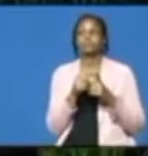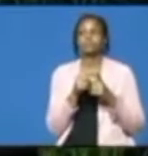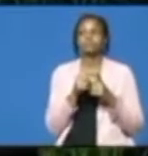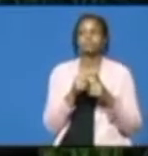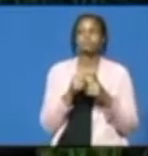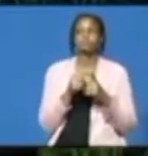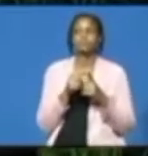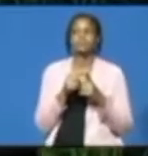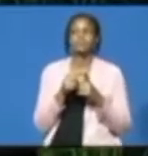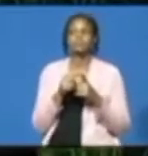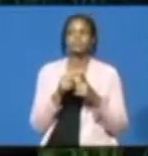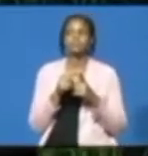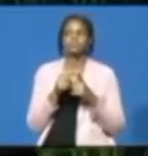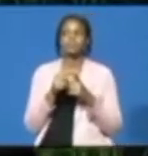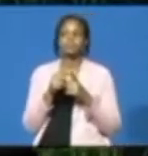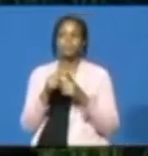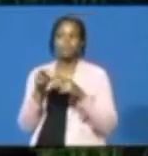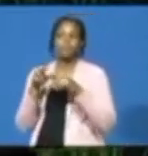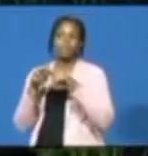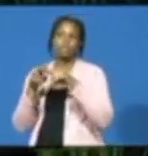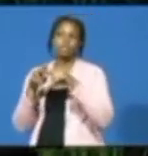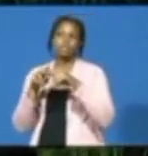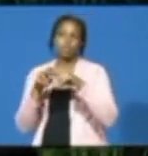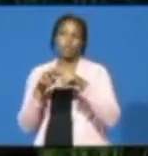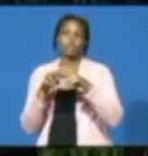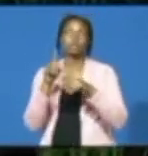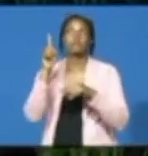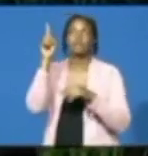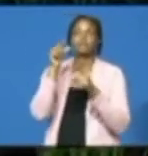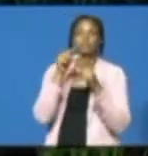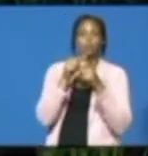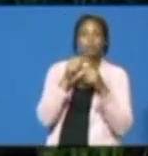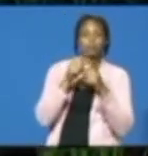Take the salt of his word.